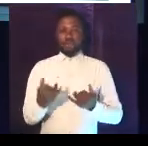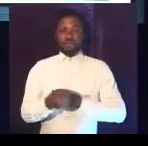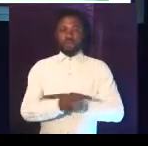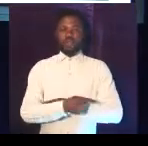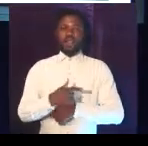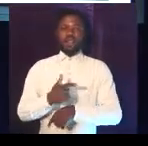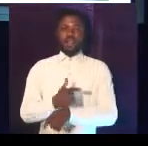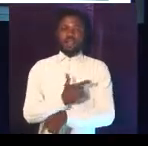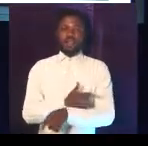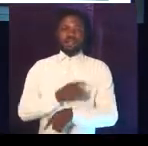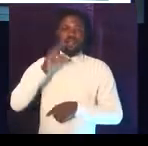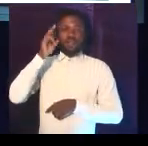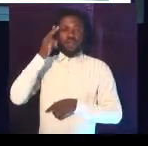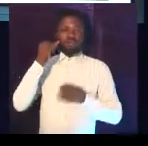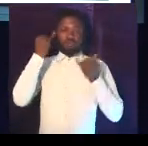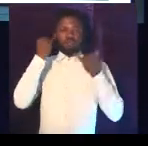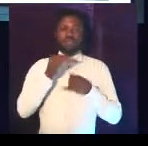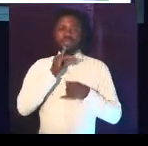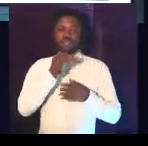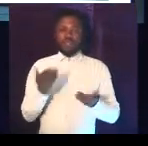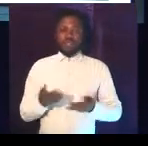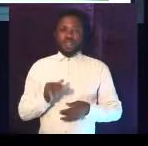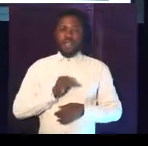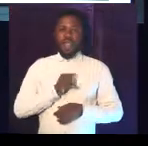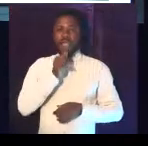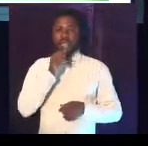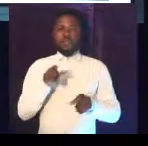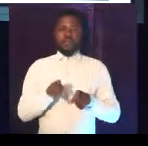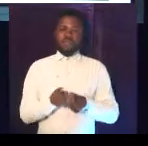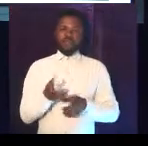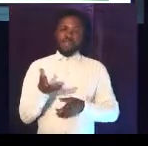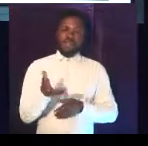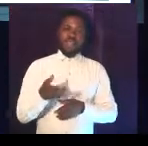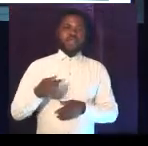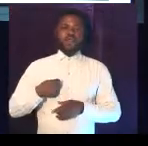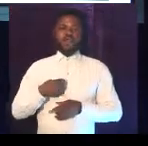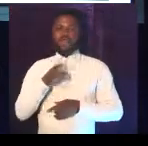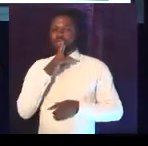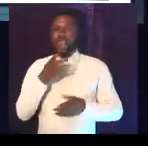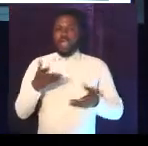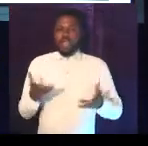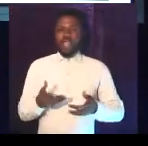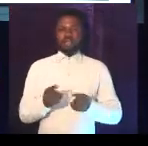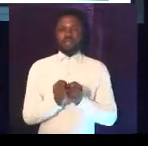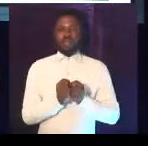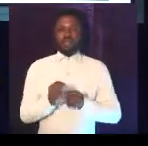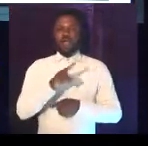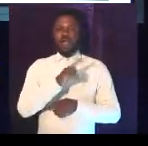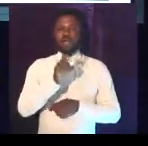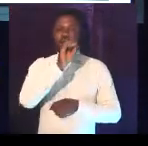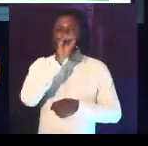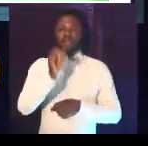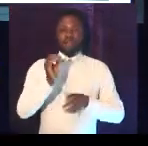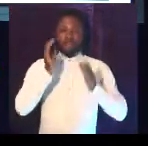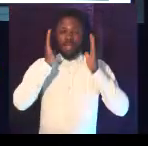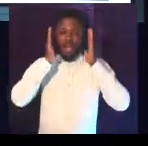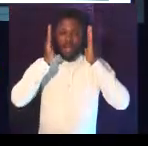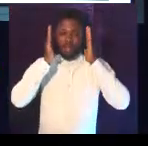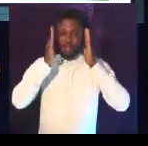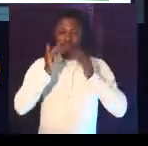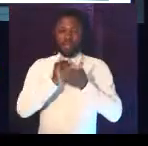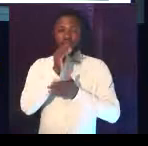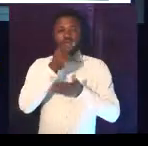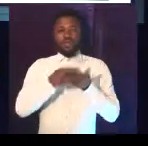for today's lesson. Uncle Popo is here, I am also here. We are here together,